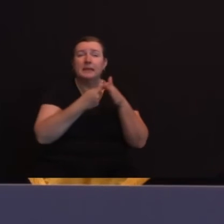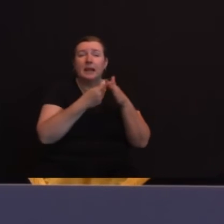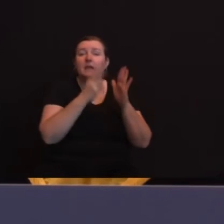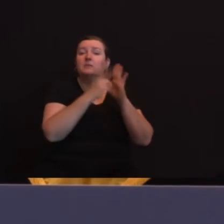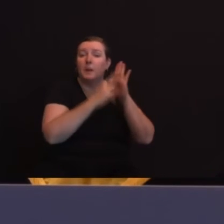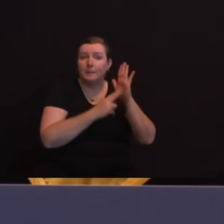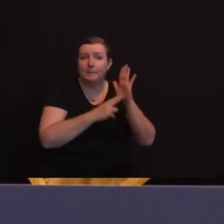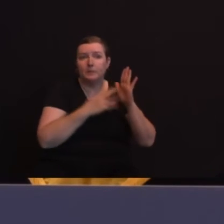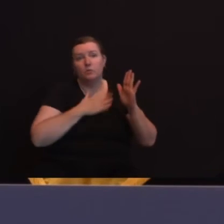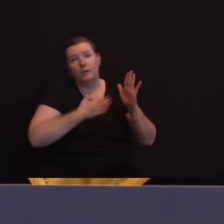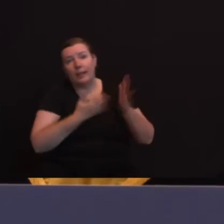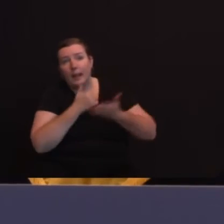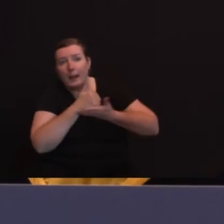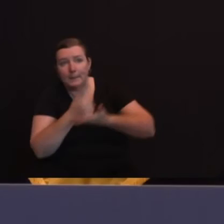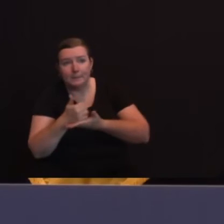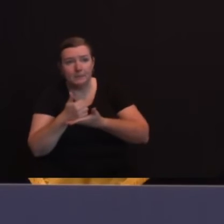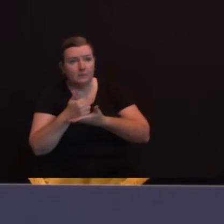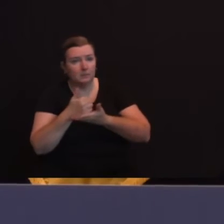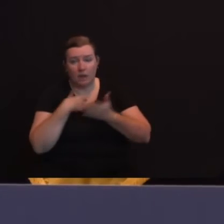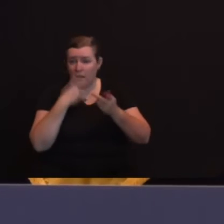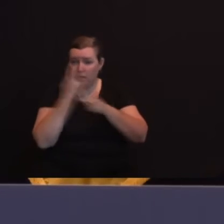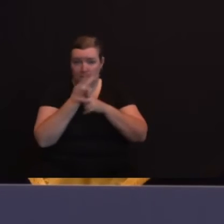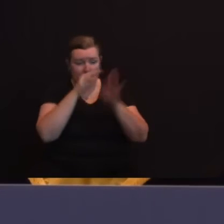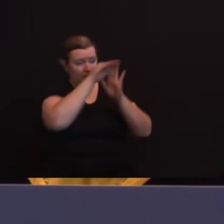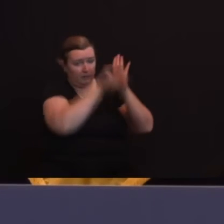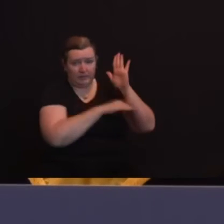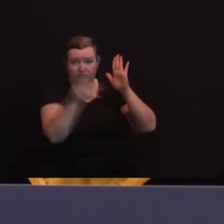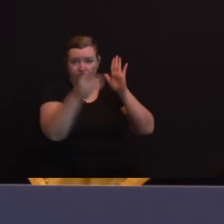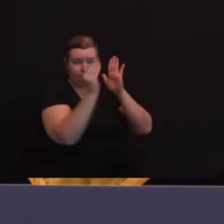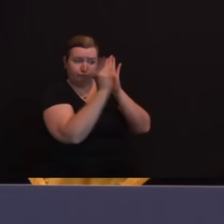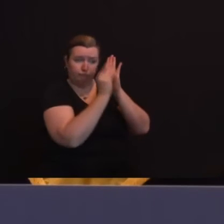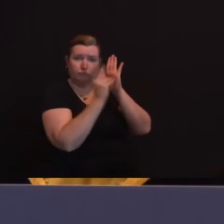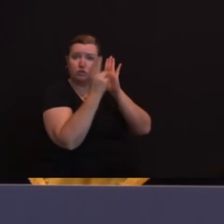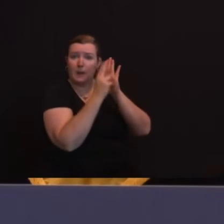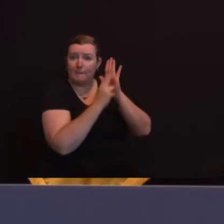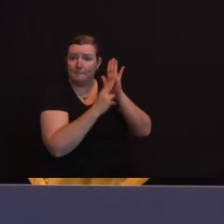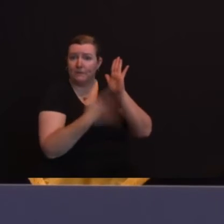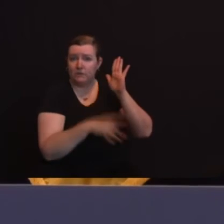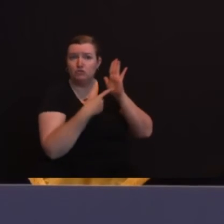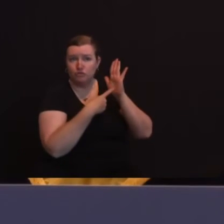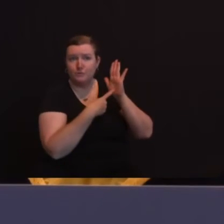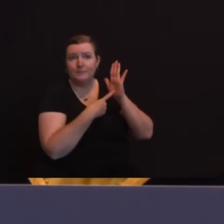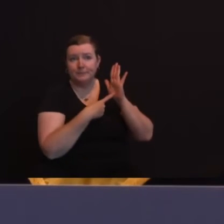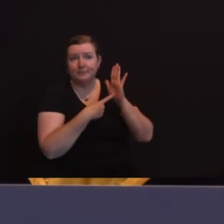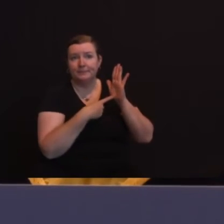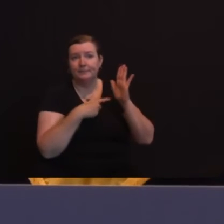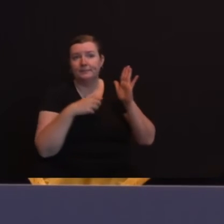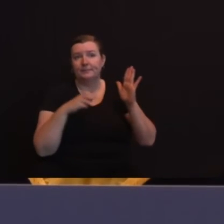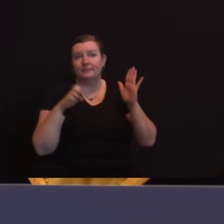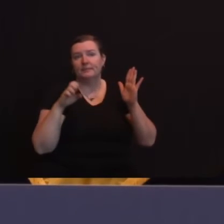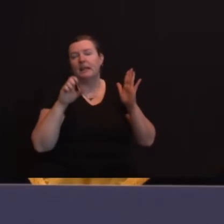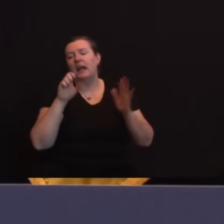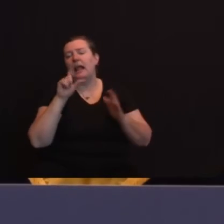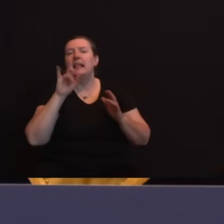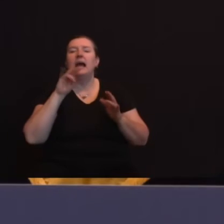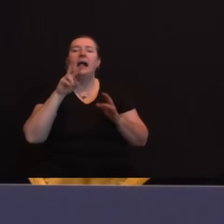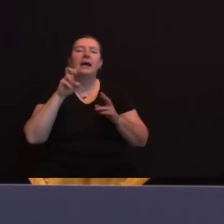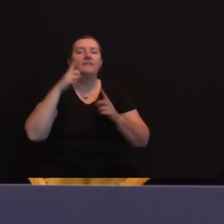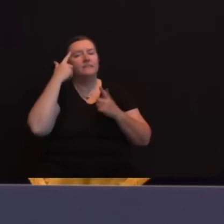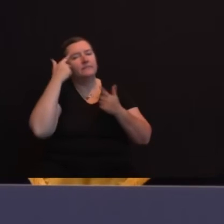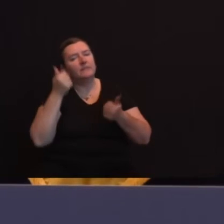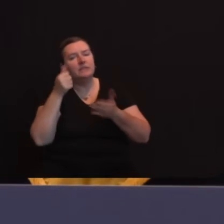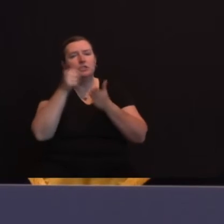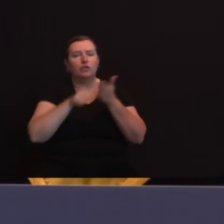yet, but at a certain point, that's obviously on the list. But nothing imminent on that regard. I would